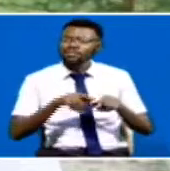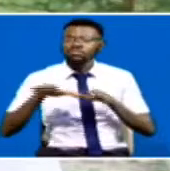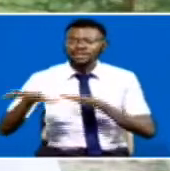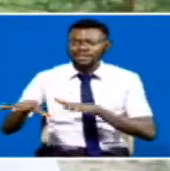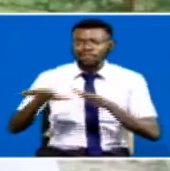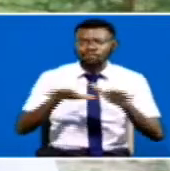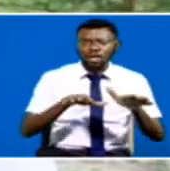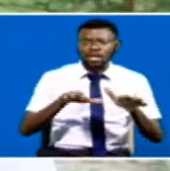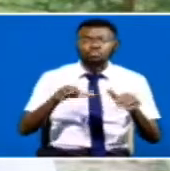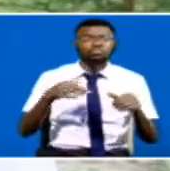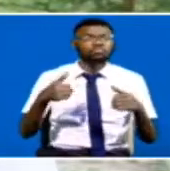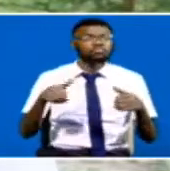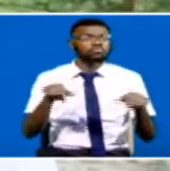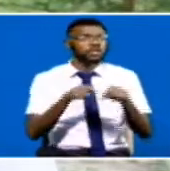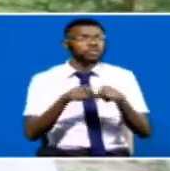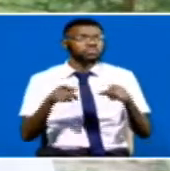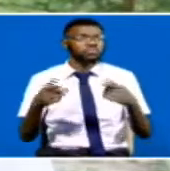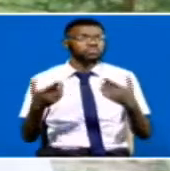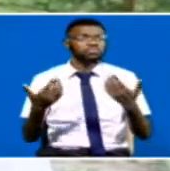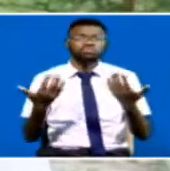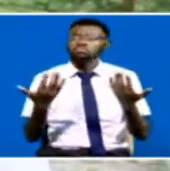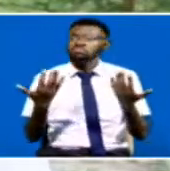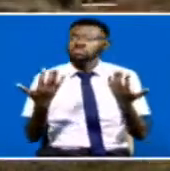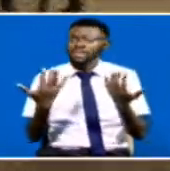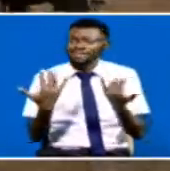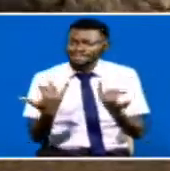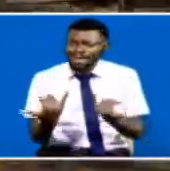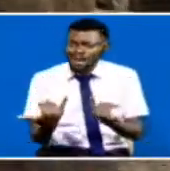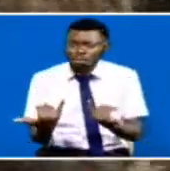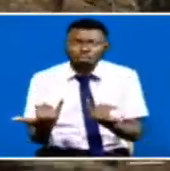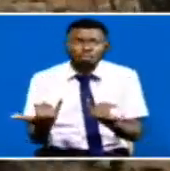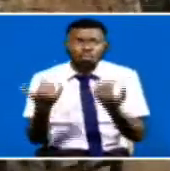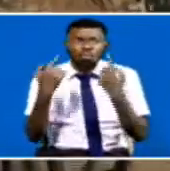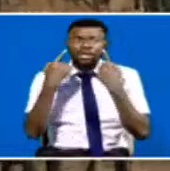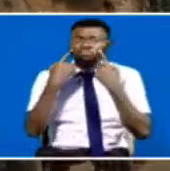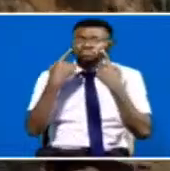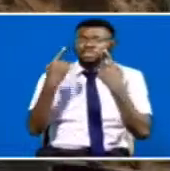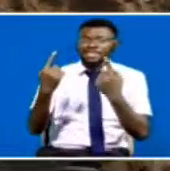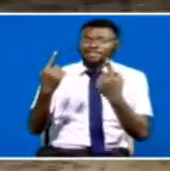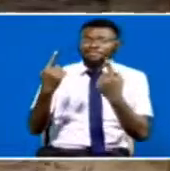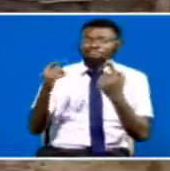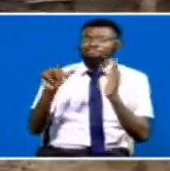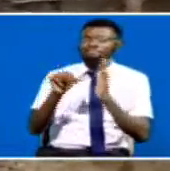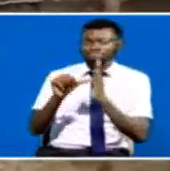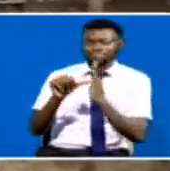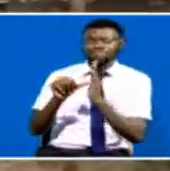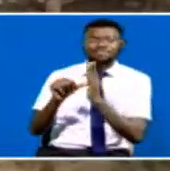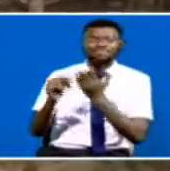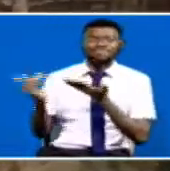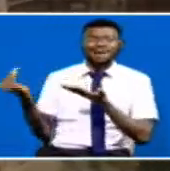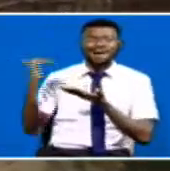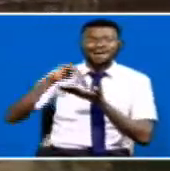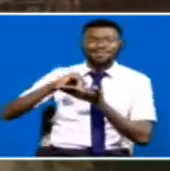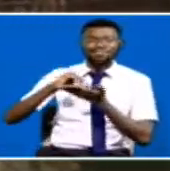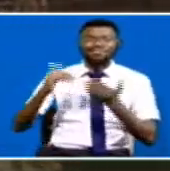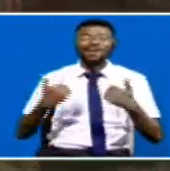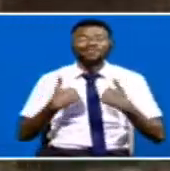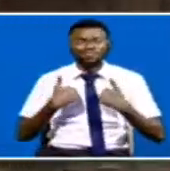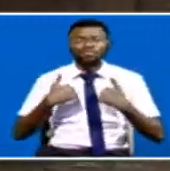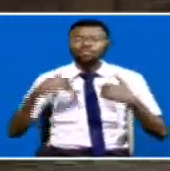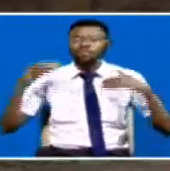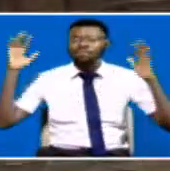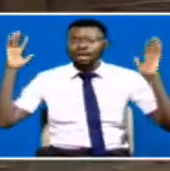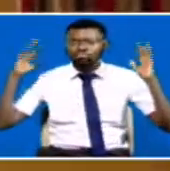was exiting from the drought, we are now confronted with an equally severe El